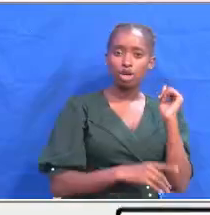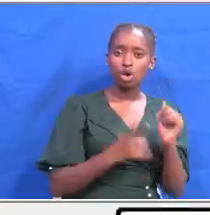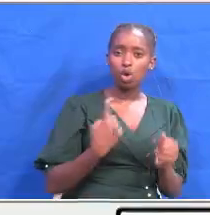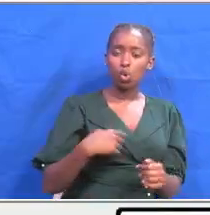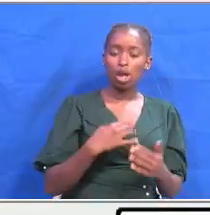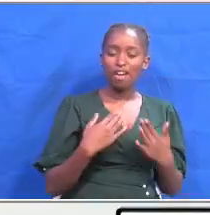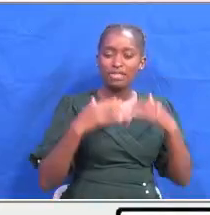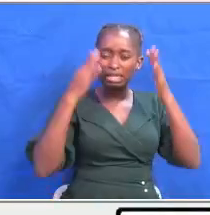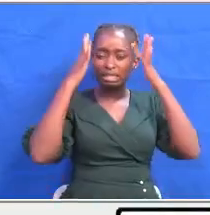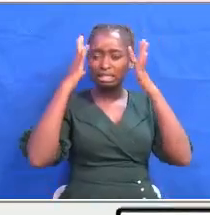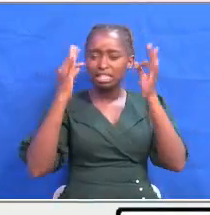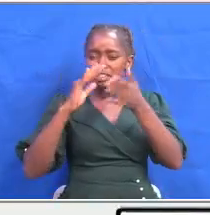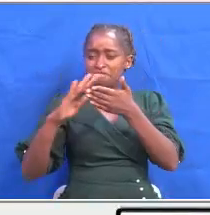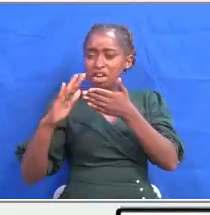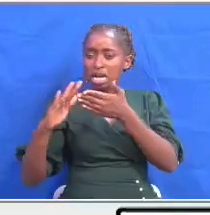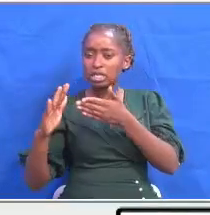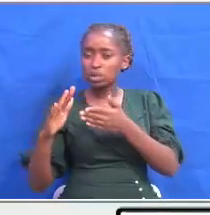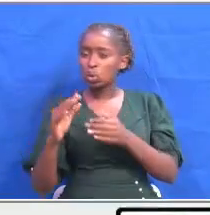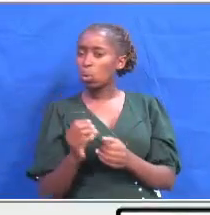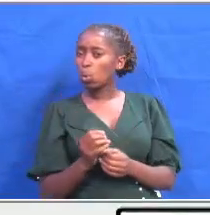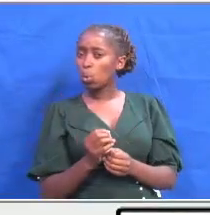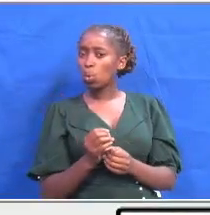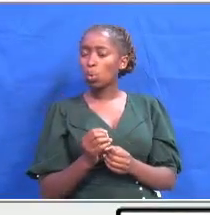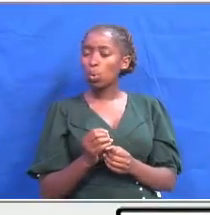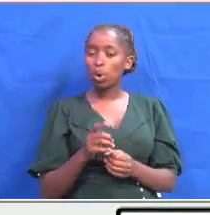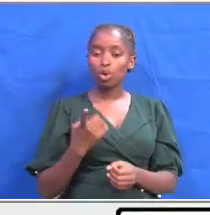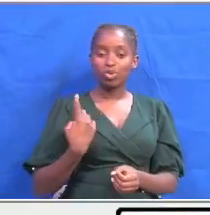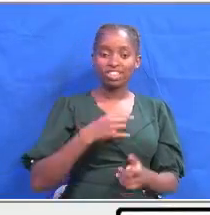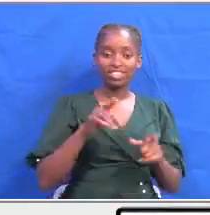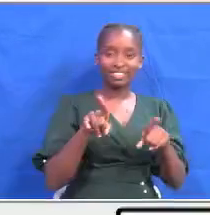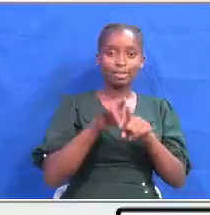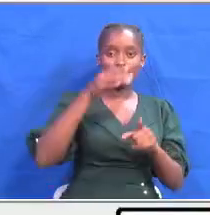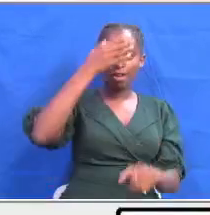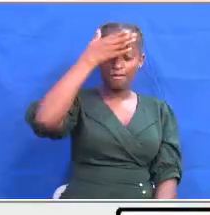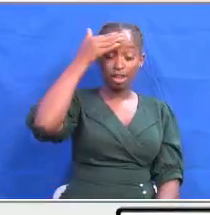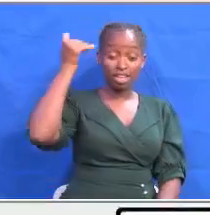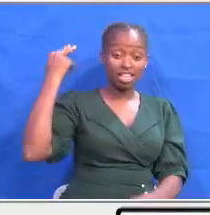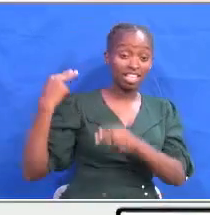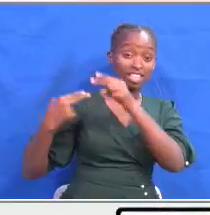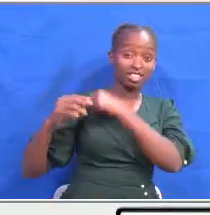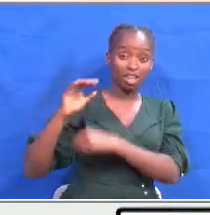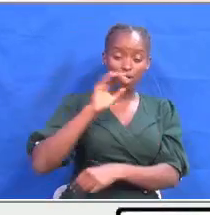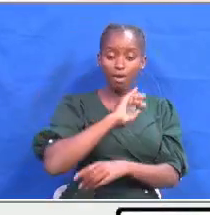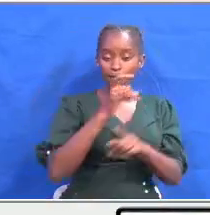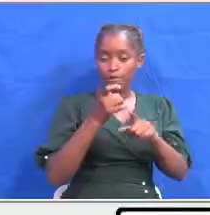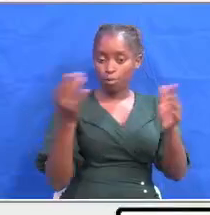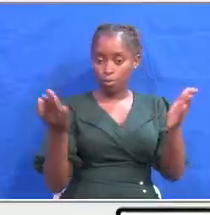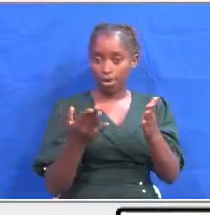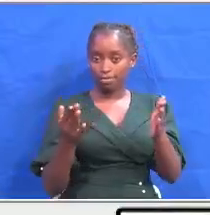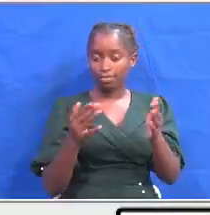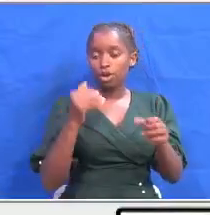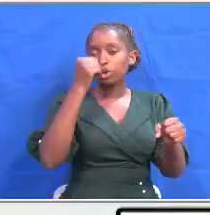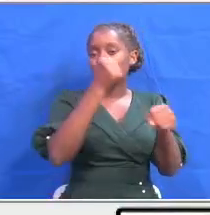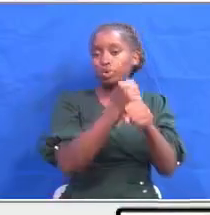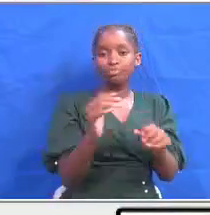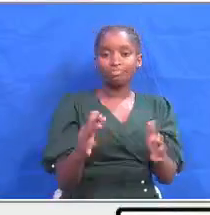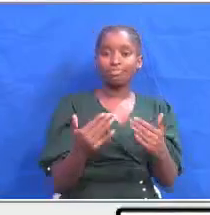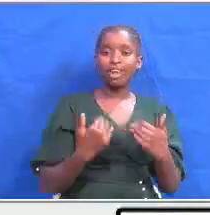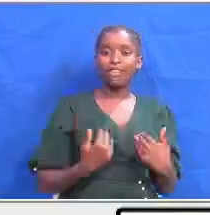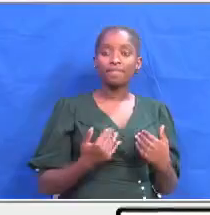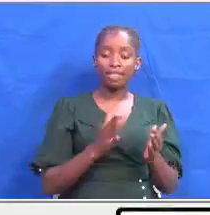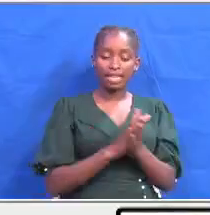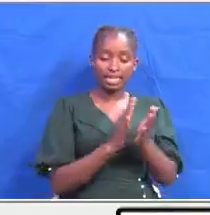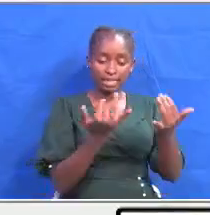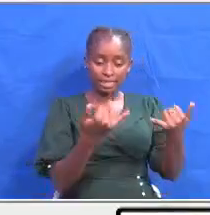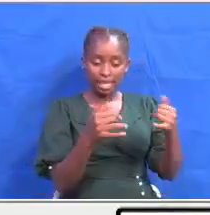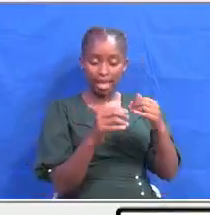decide, oh, we even forget our own history, where we've come, what we have done. We clean